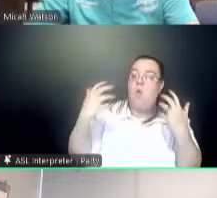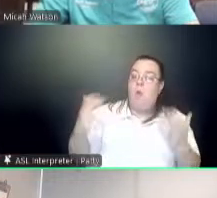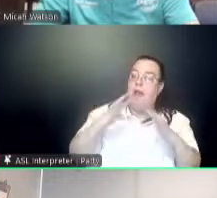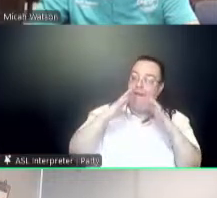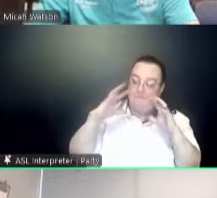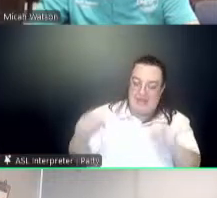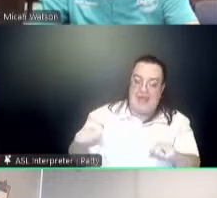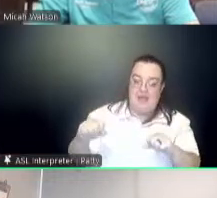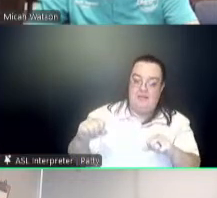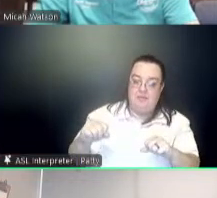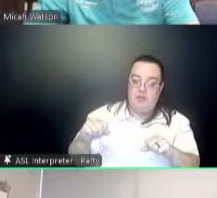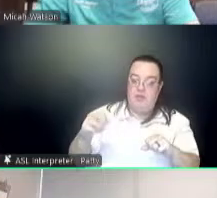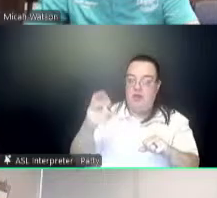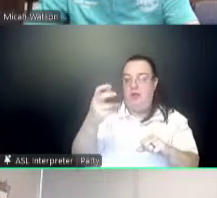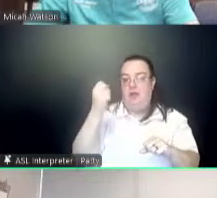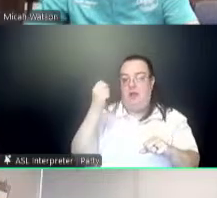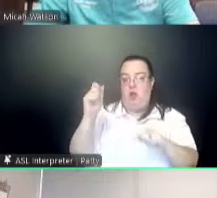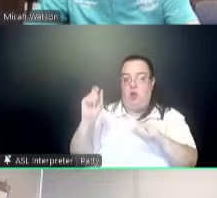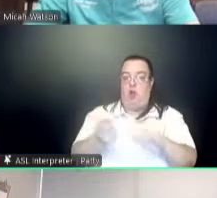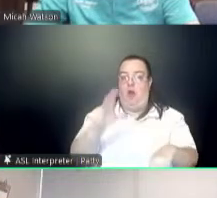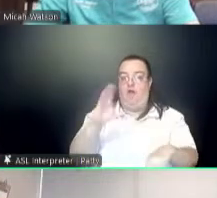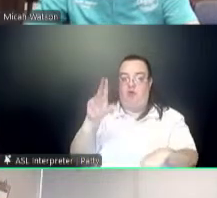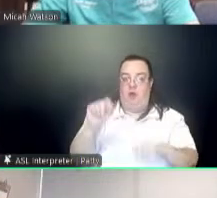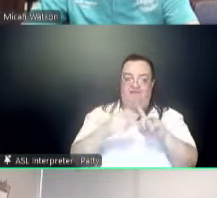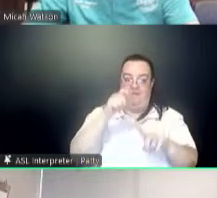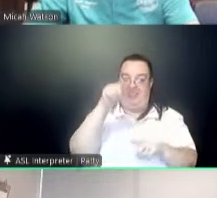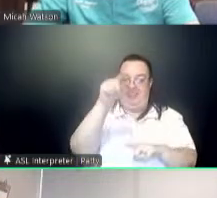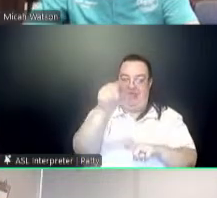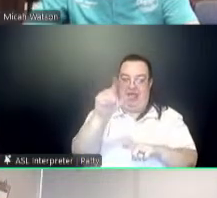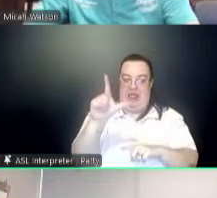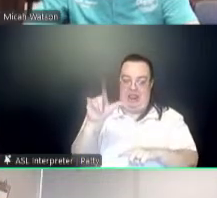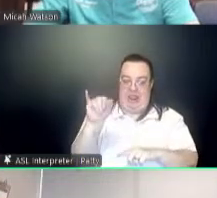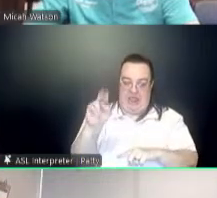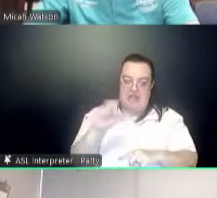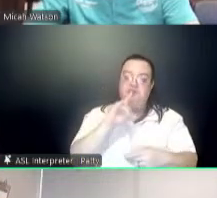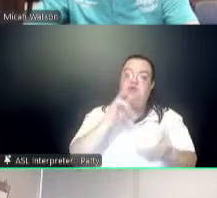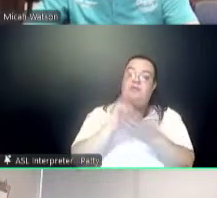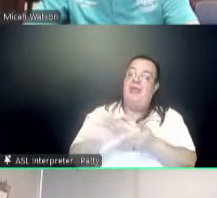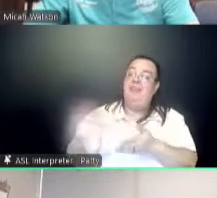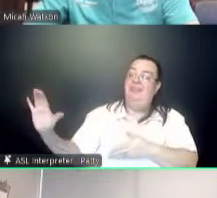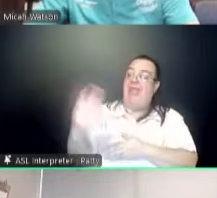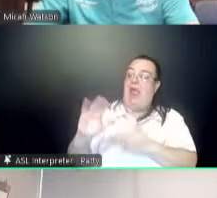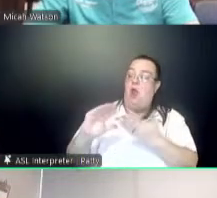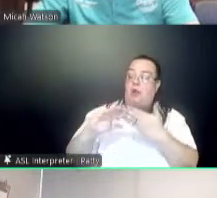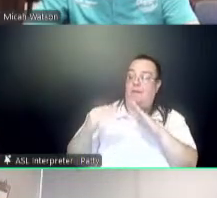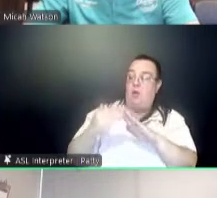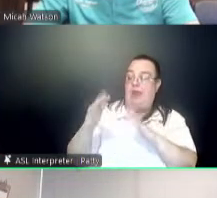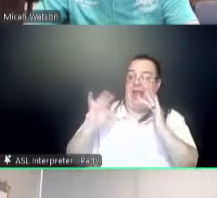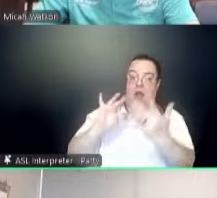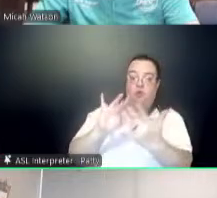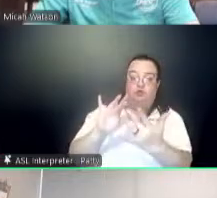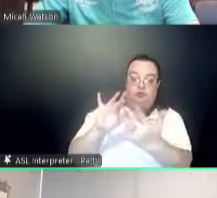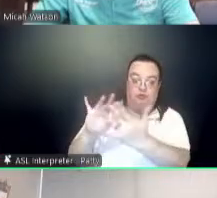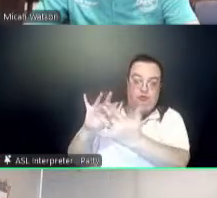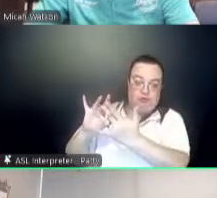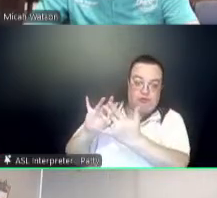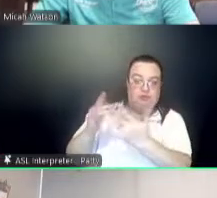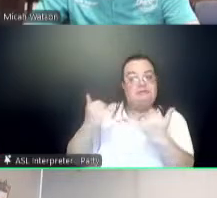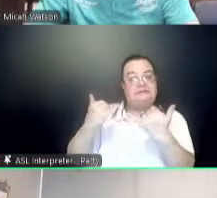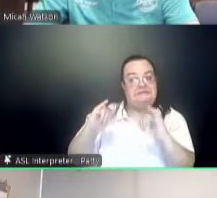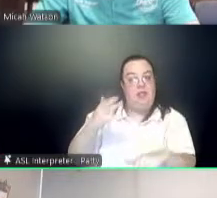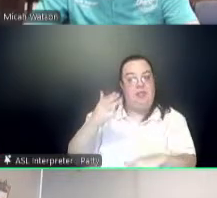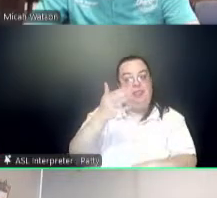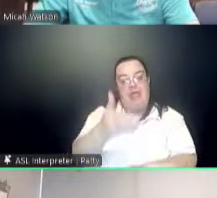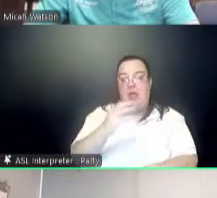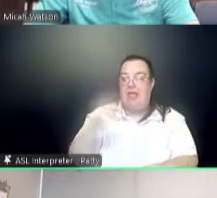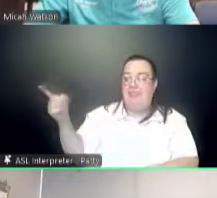carts from this line here, so that their community outreach can remain there and they don't have to pull